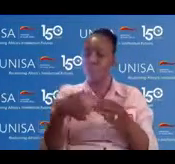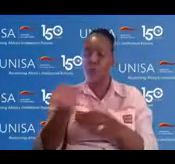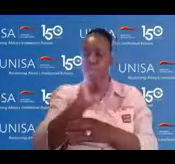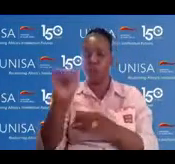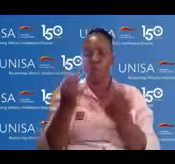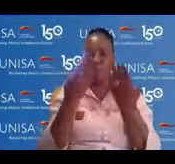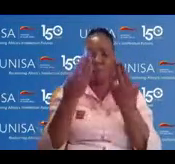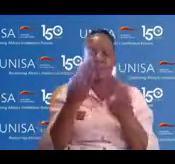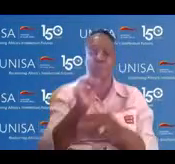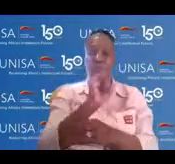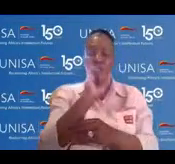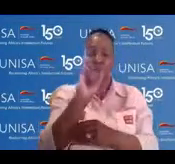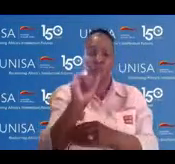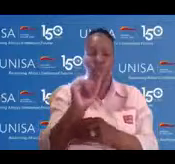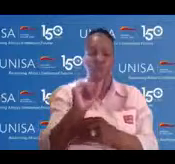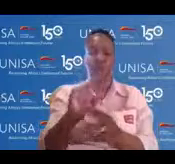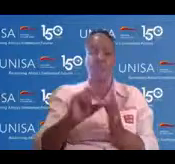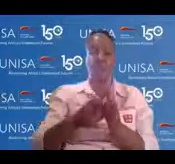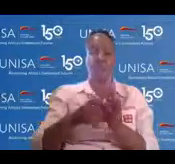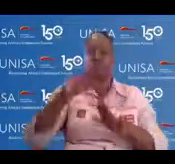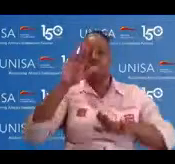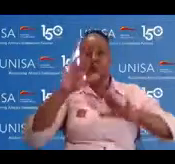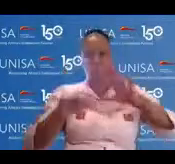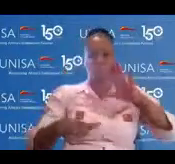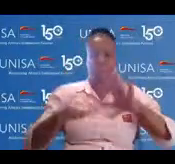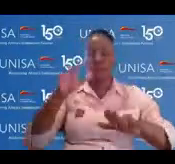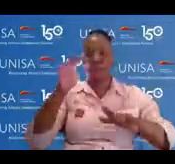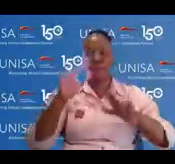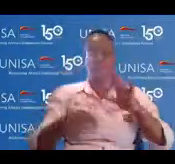disability fluctuates, you apply yearly.